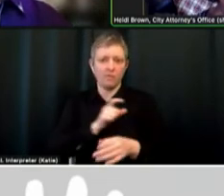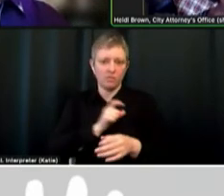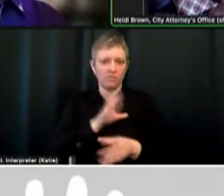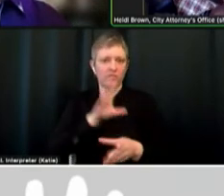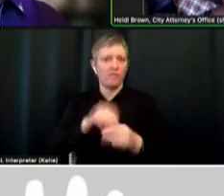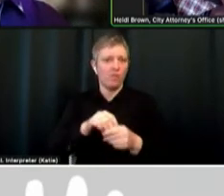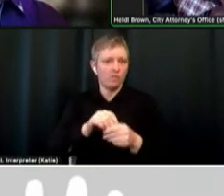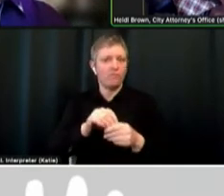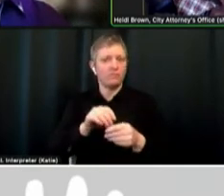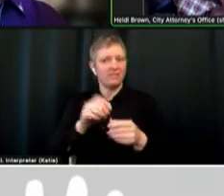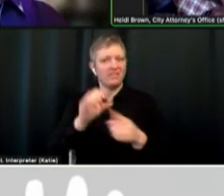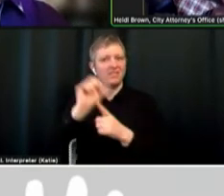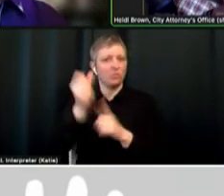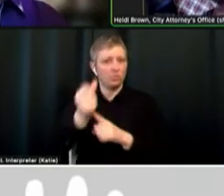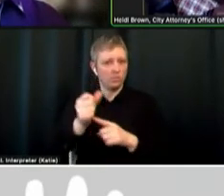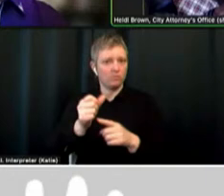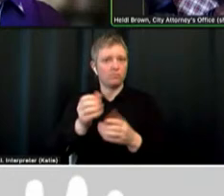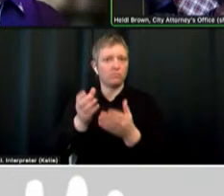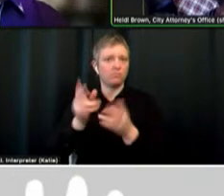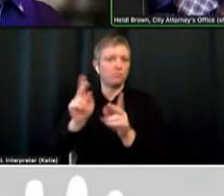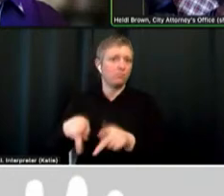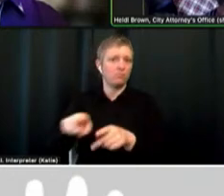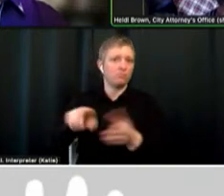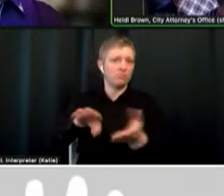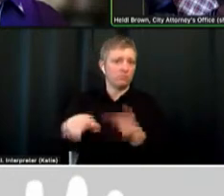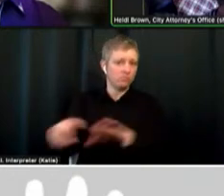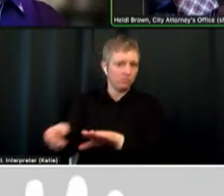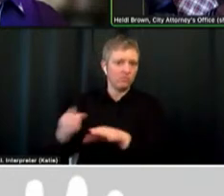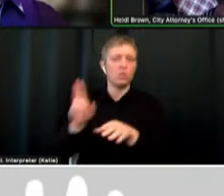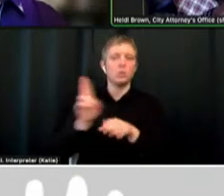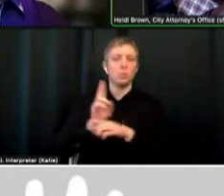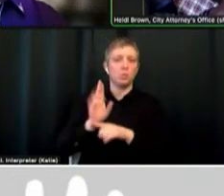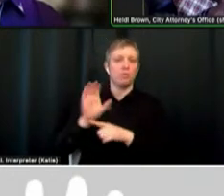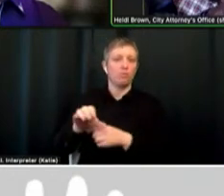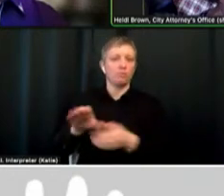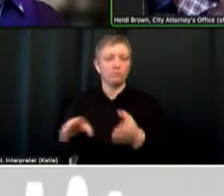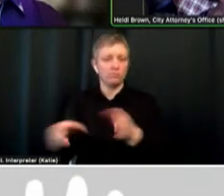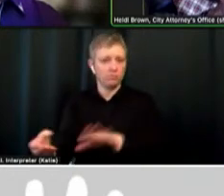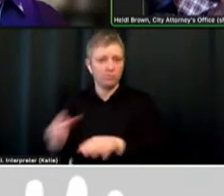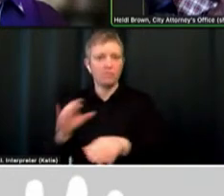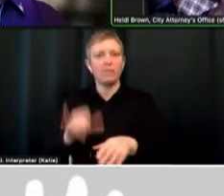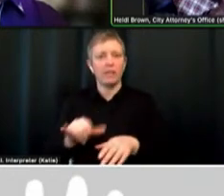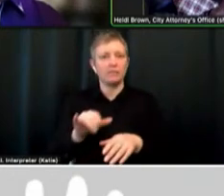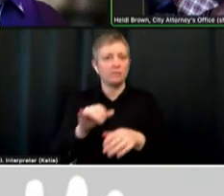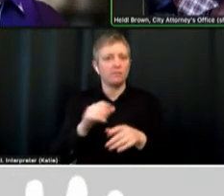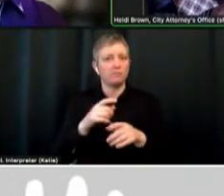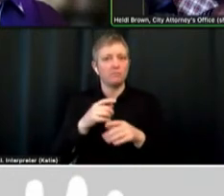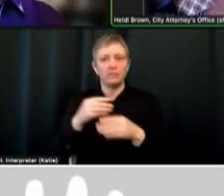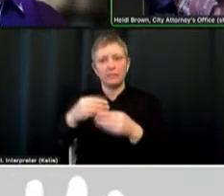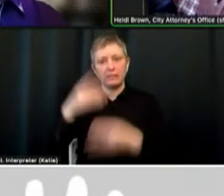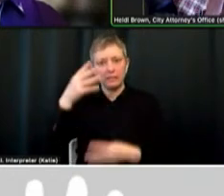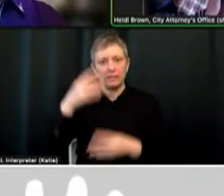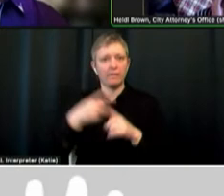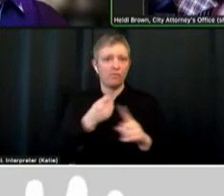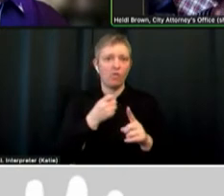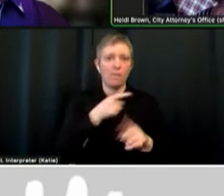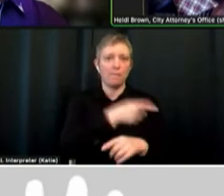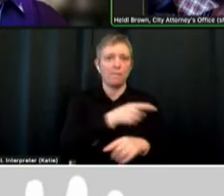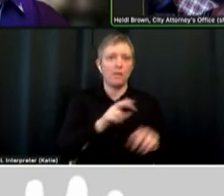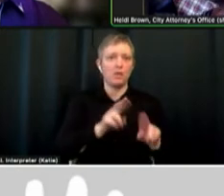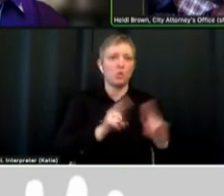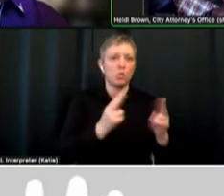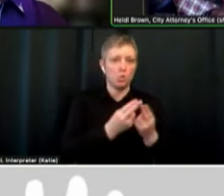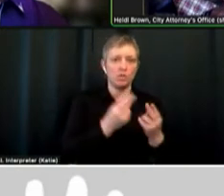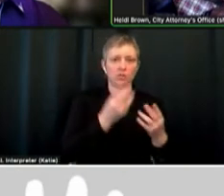listed out, that was an interest of the unions. And it was in there that we discussed that